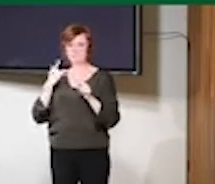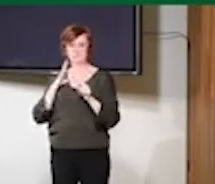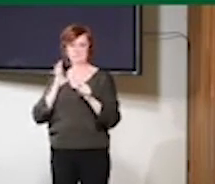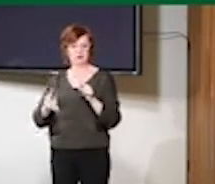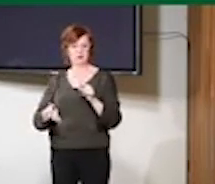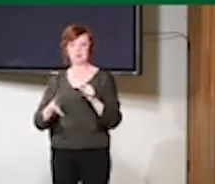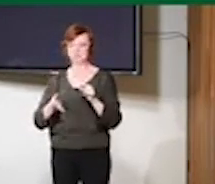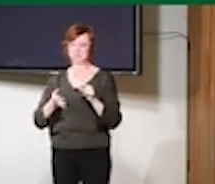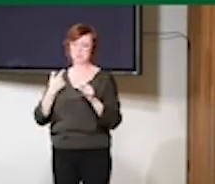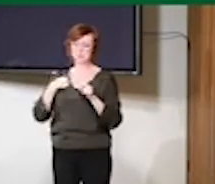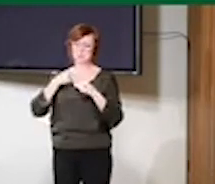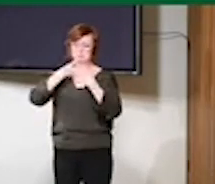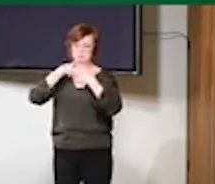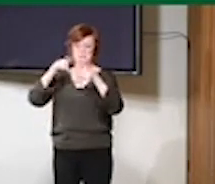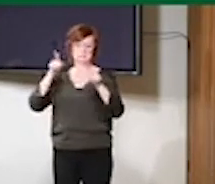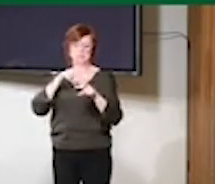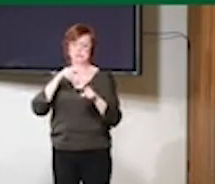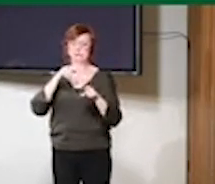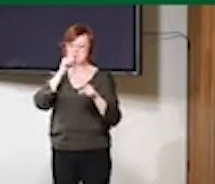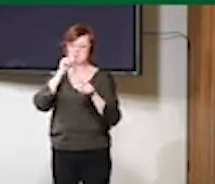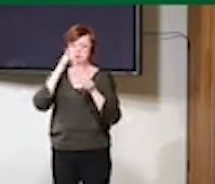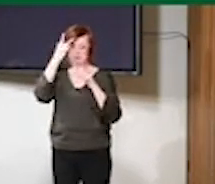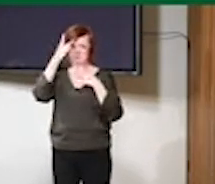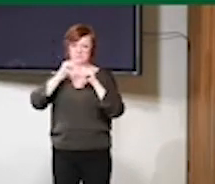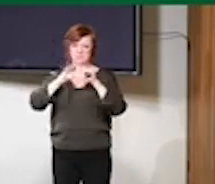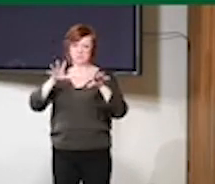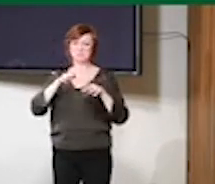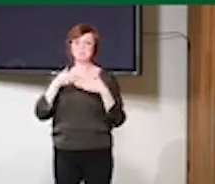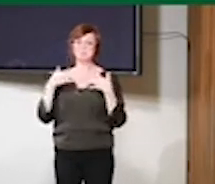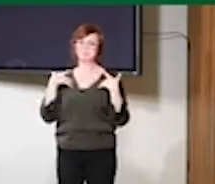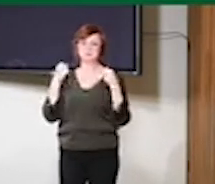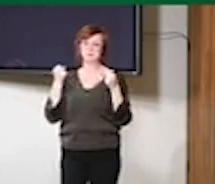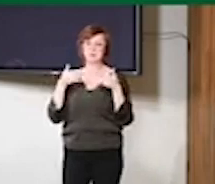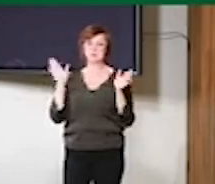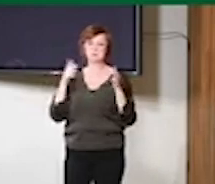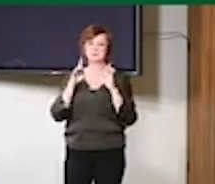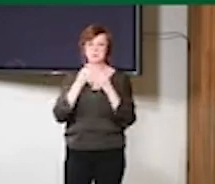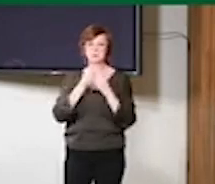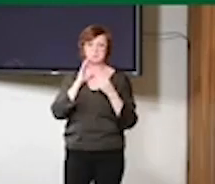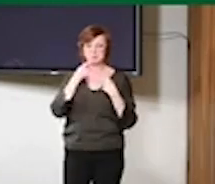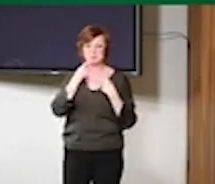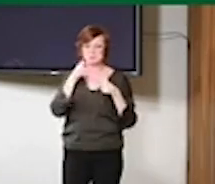non-infectious by public health. That concludes the time we have for today. Thank you very much, everyone.